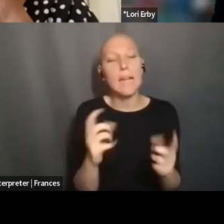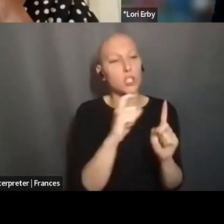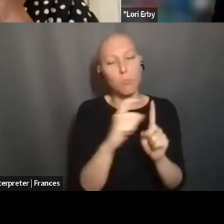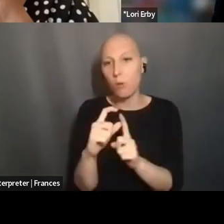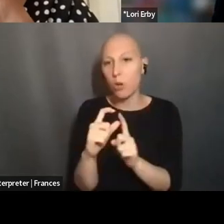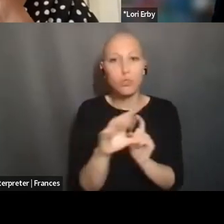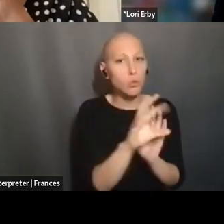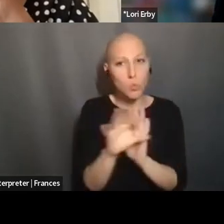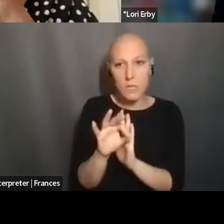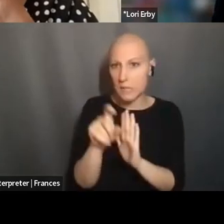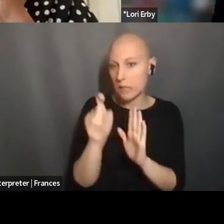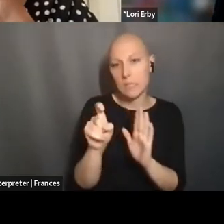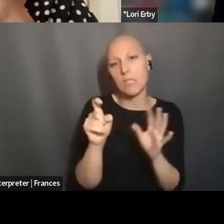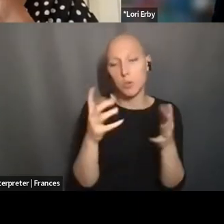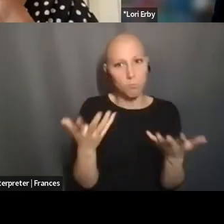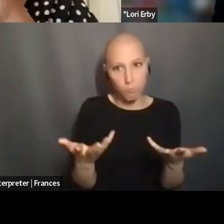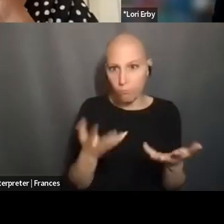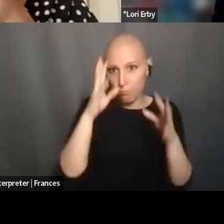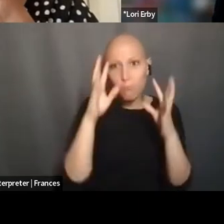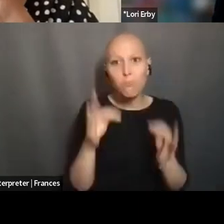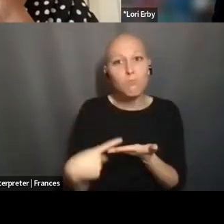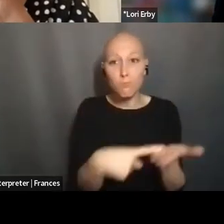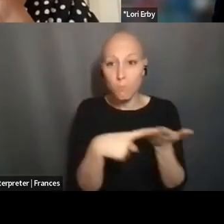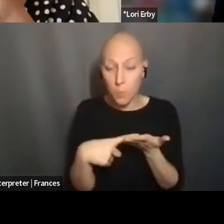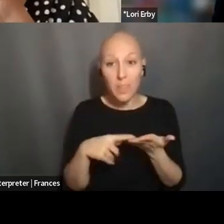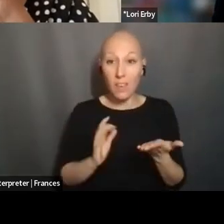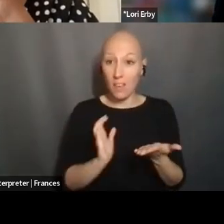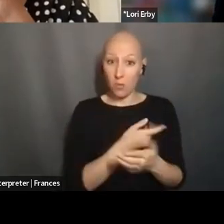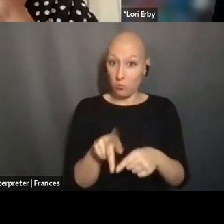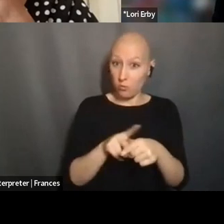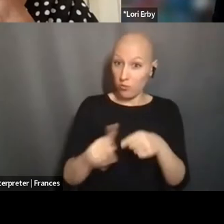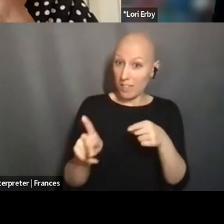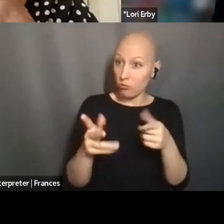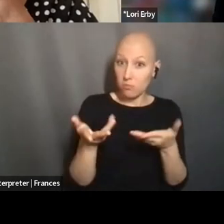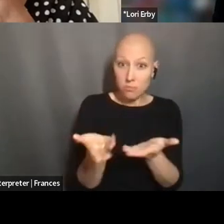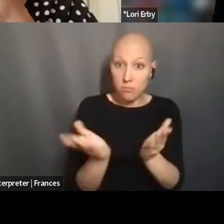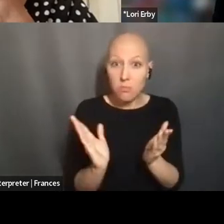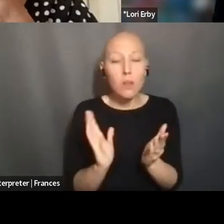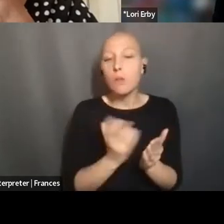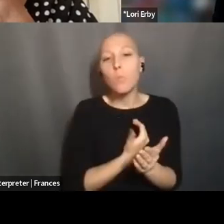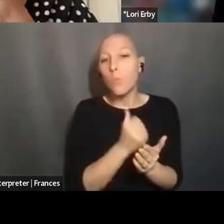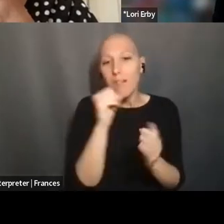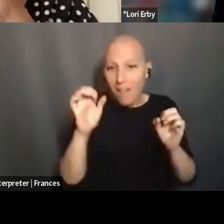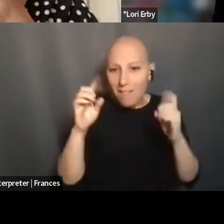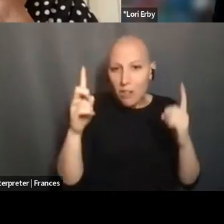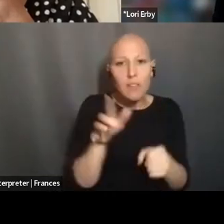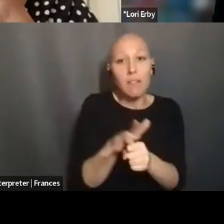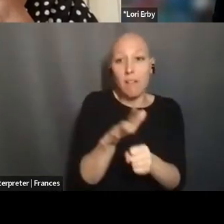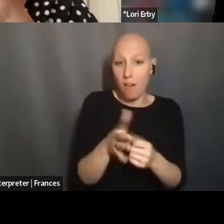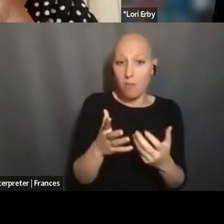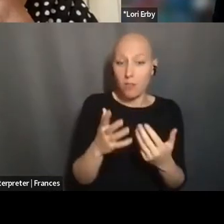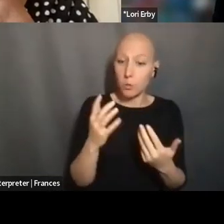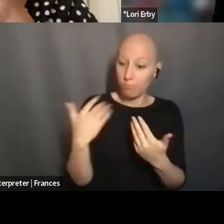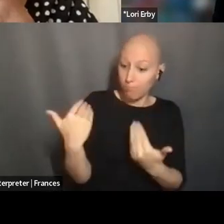are not educated enough as professionals to make these choices responsibly and to consider all the